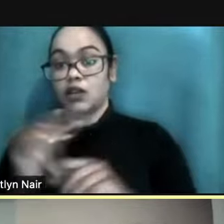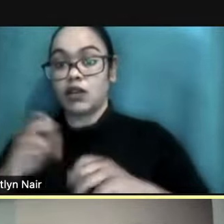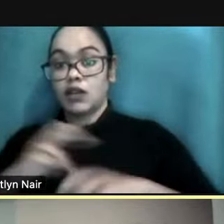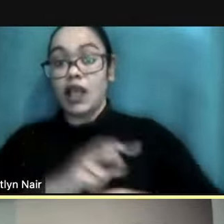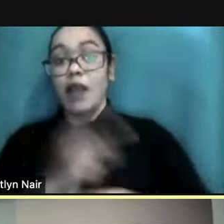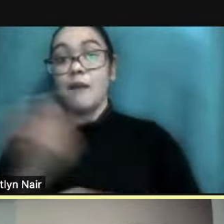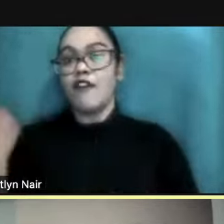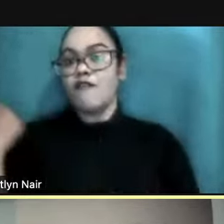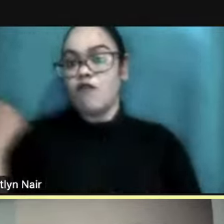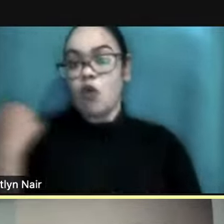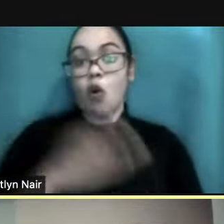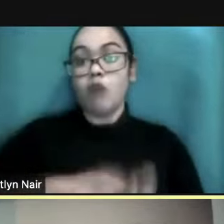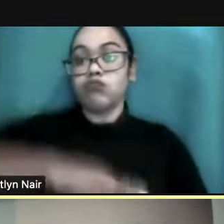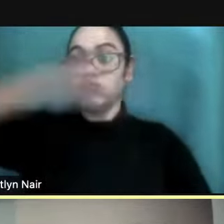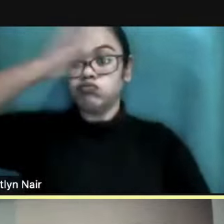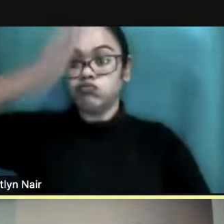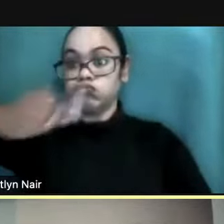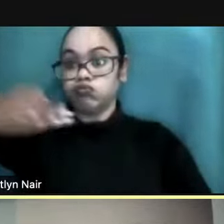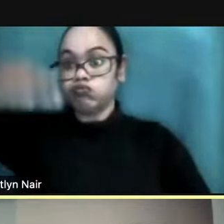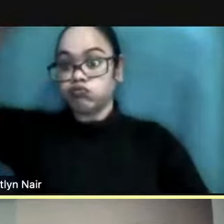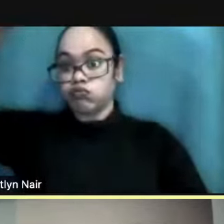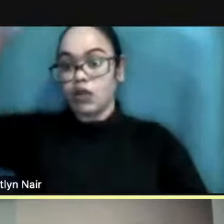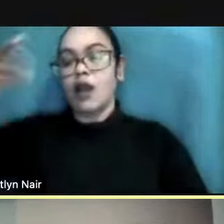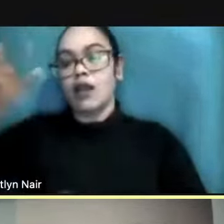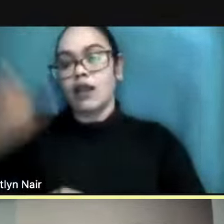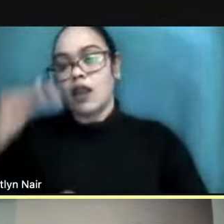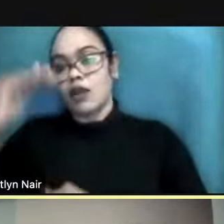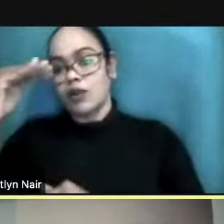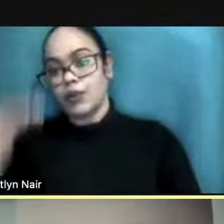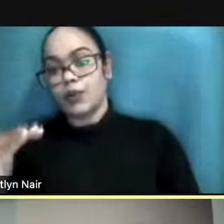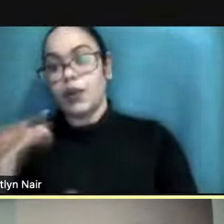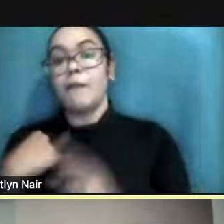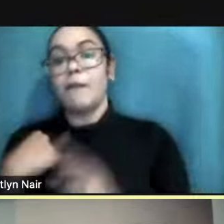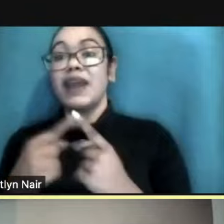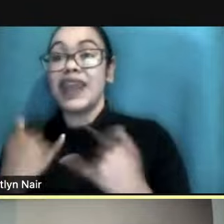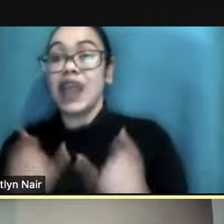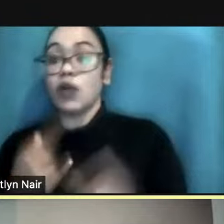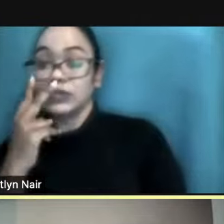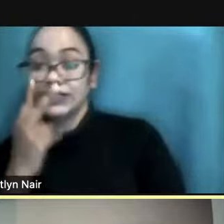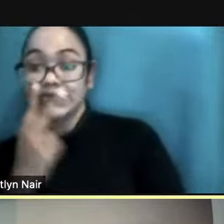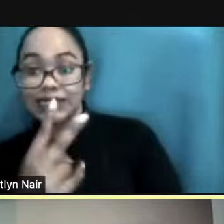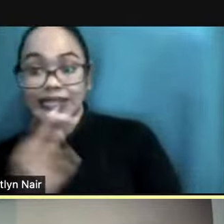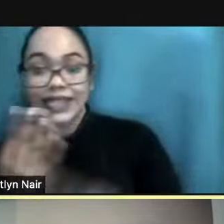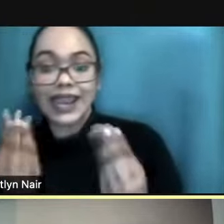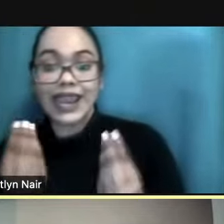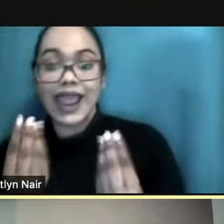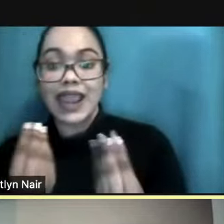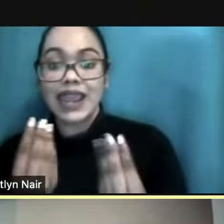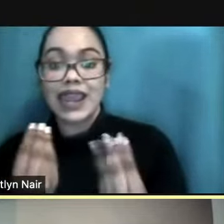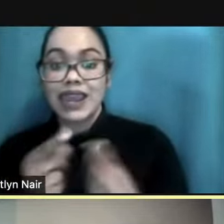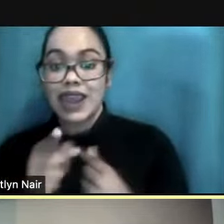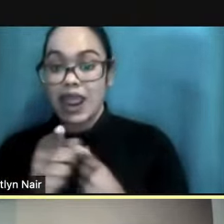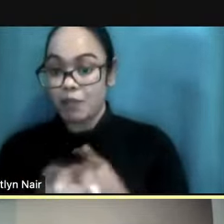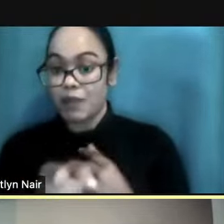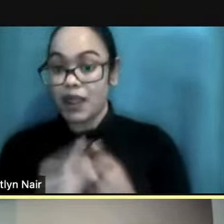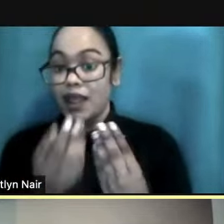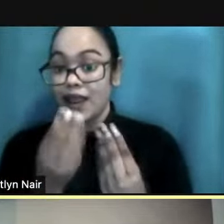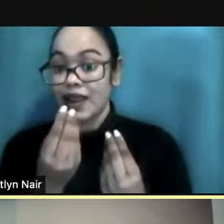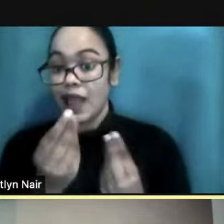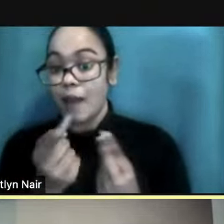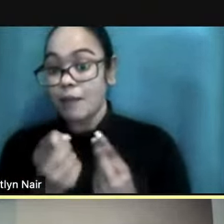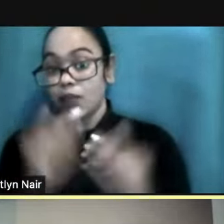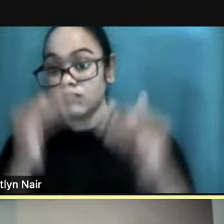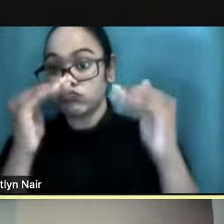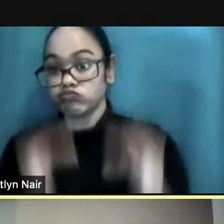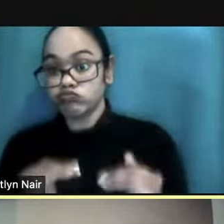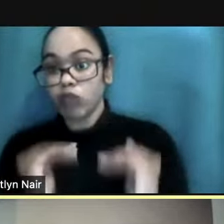Delta. But one of the key parameters is what we call the reproductive number. This reproductive number normally shows if these infections